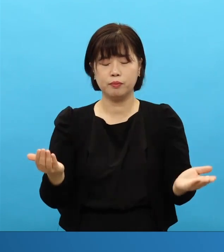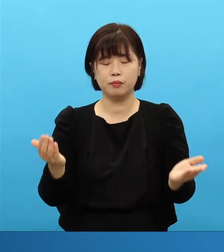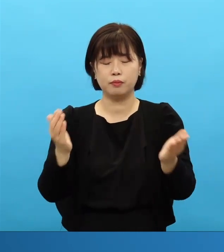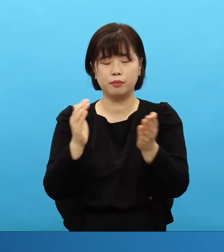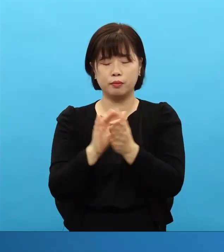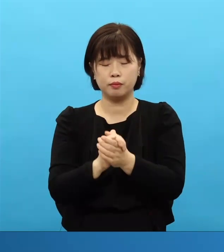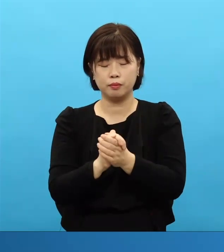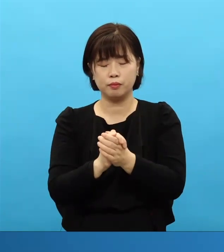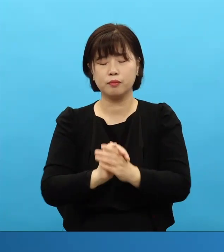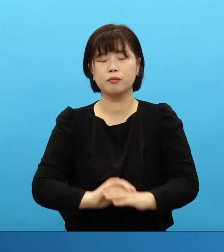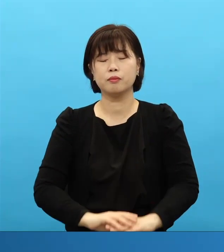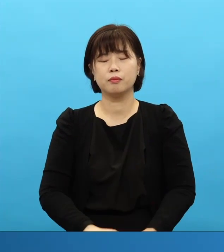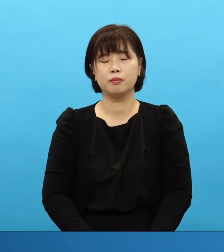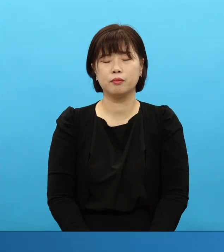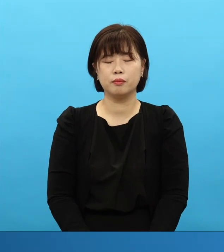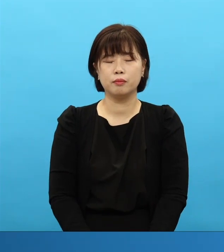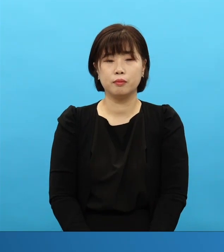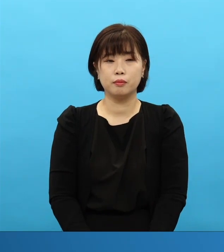Amen.